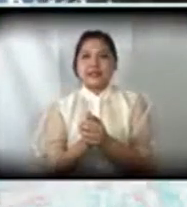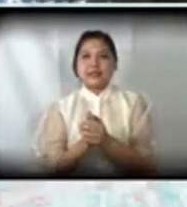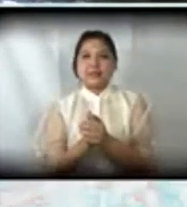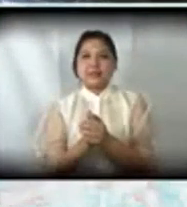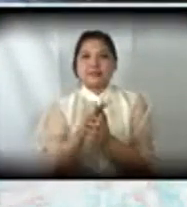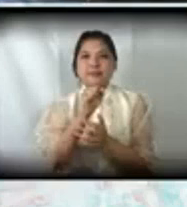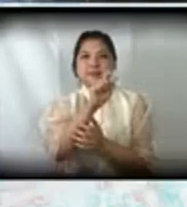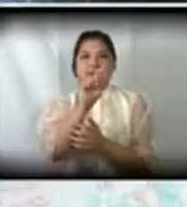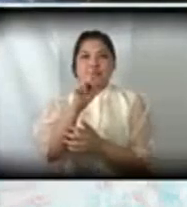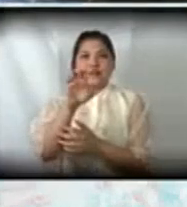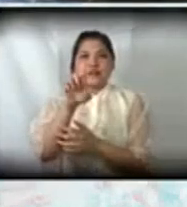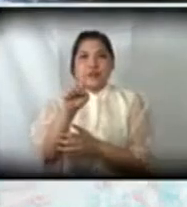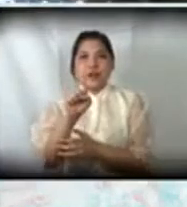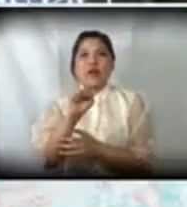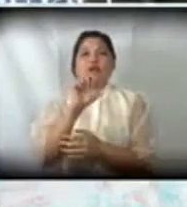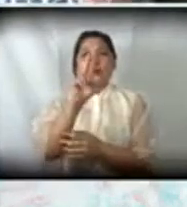of